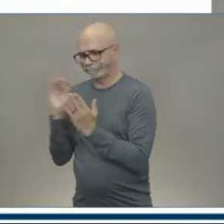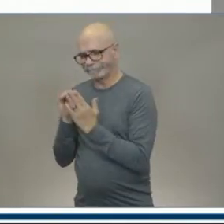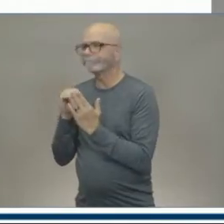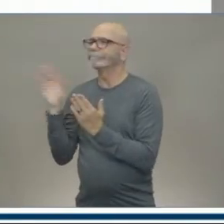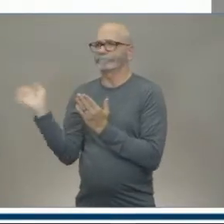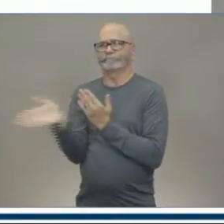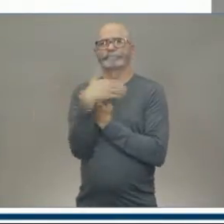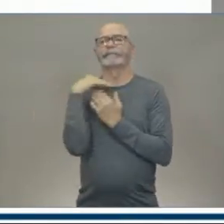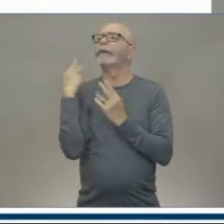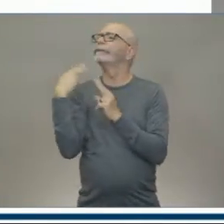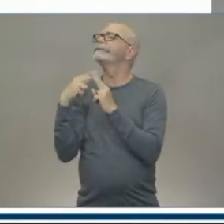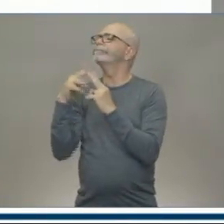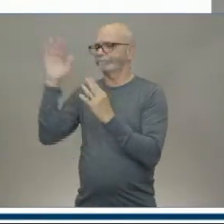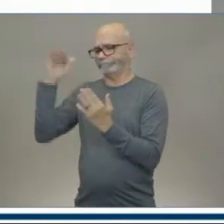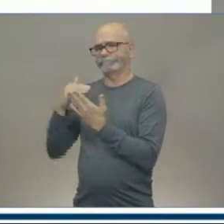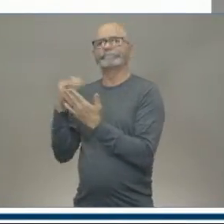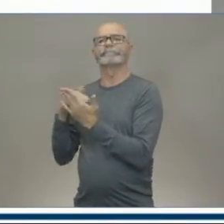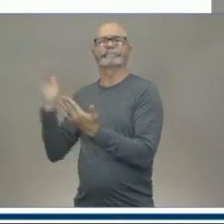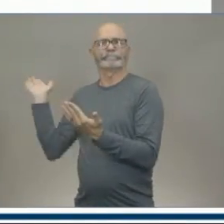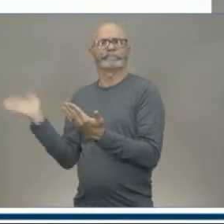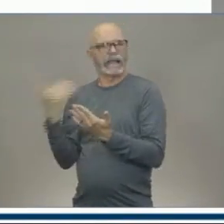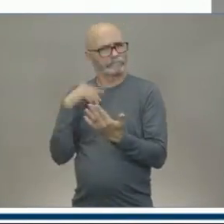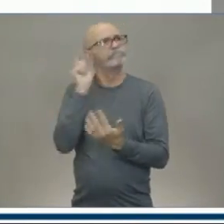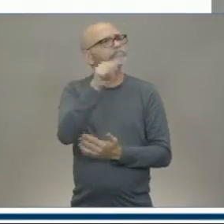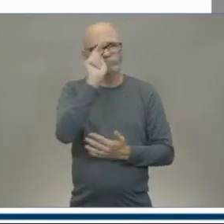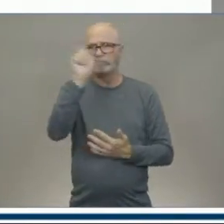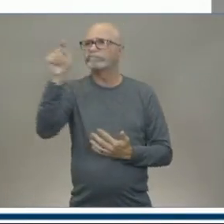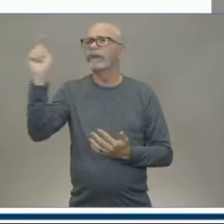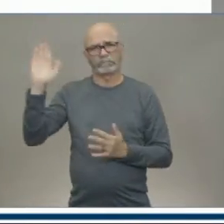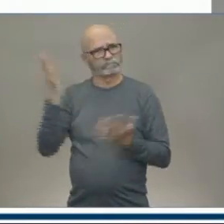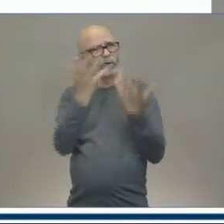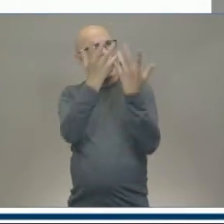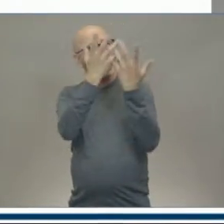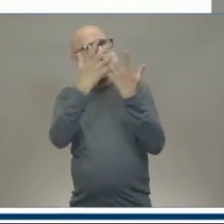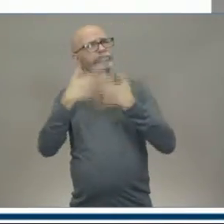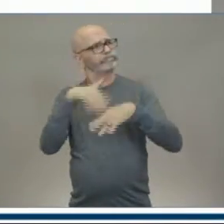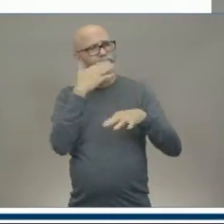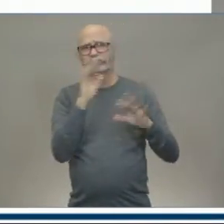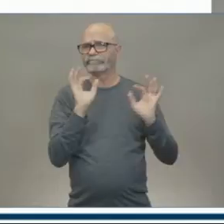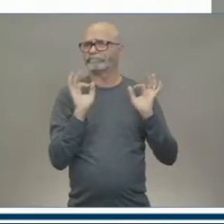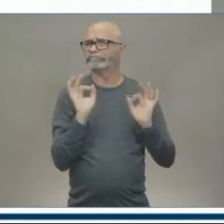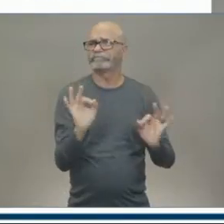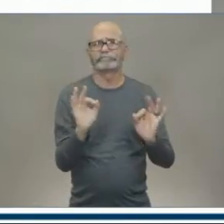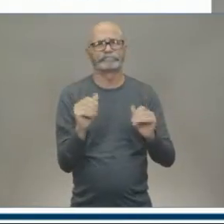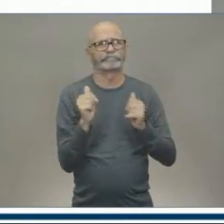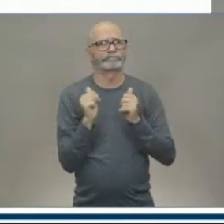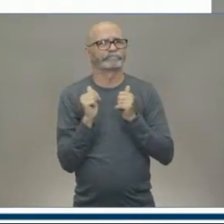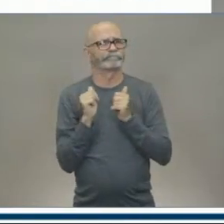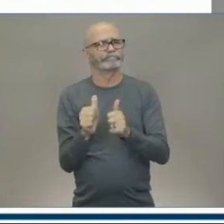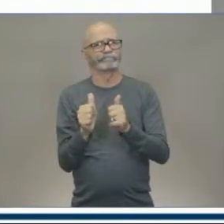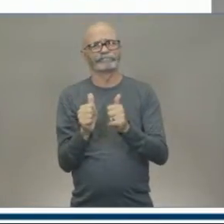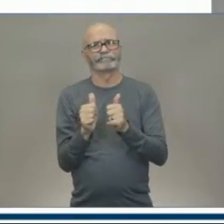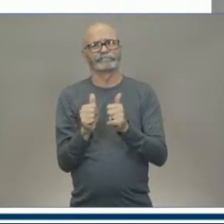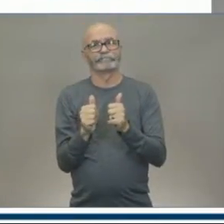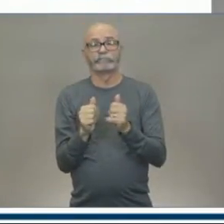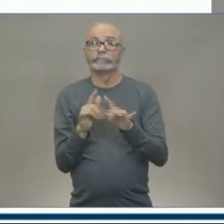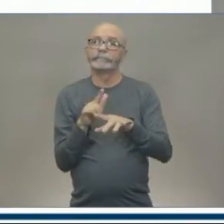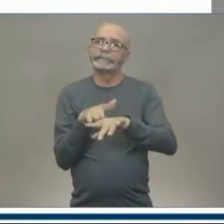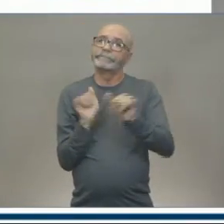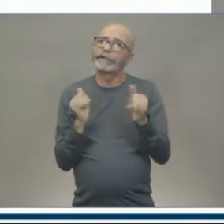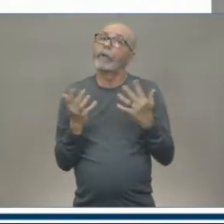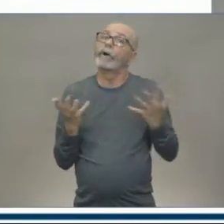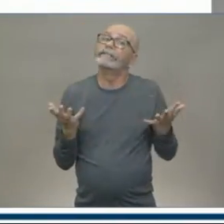So there's a number of things that many businesses are already doing a good job. The other piece of this, this is where we need Nova Scotians each to